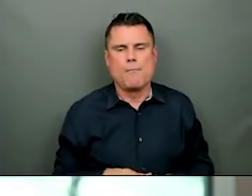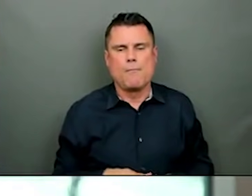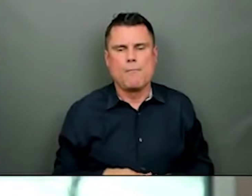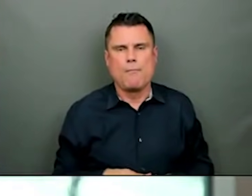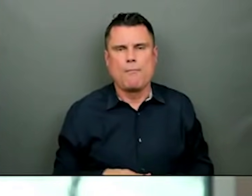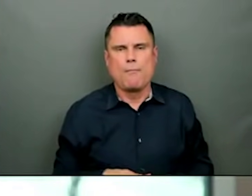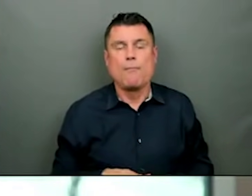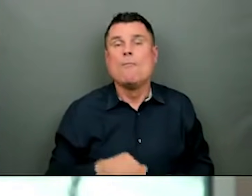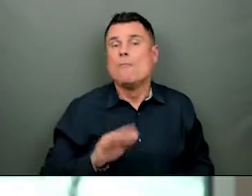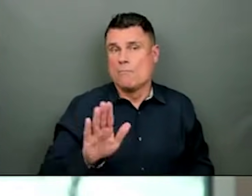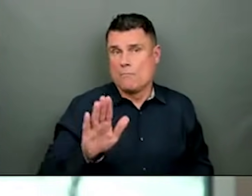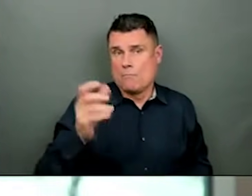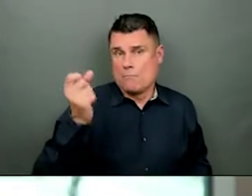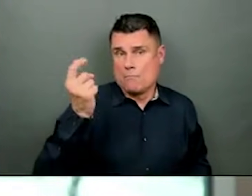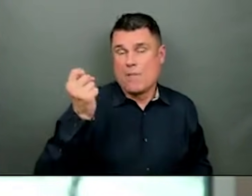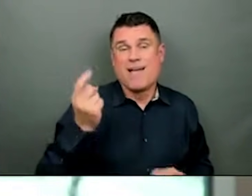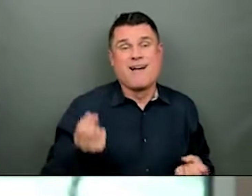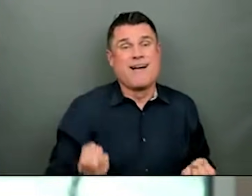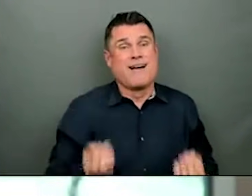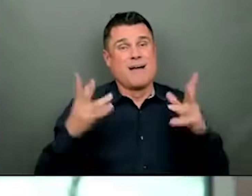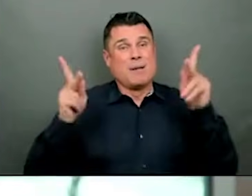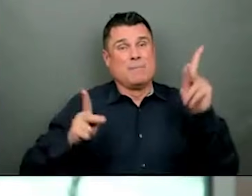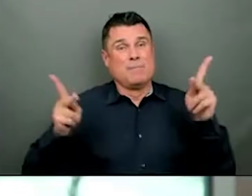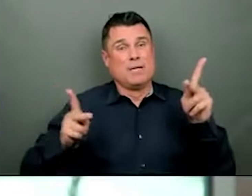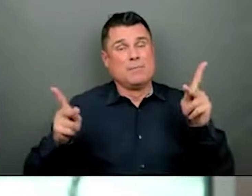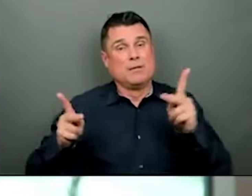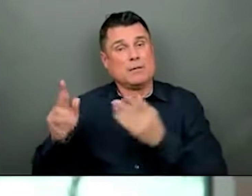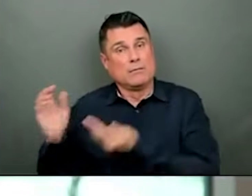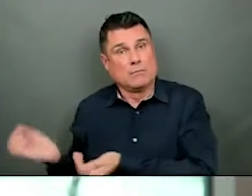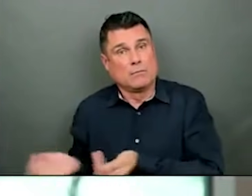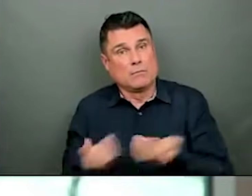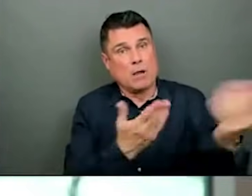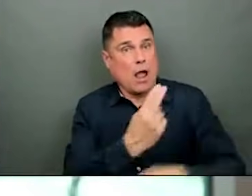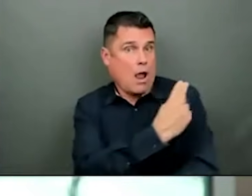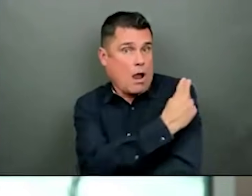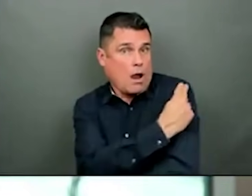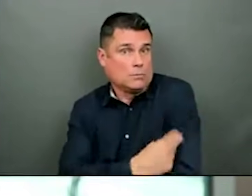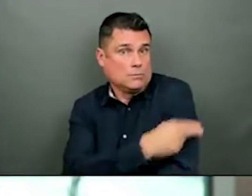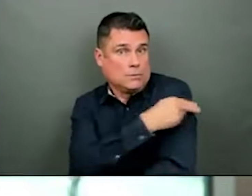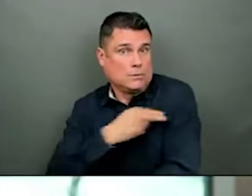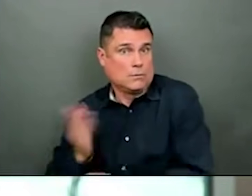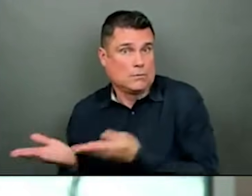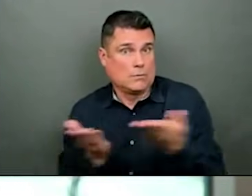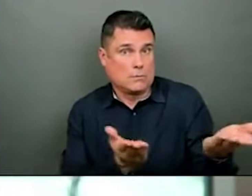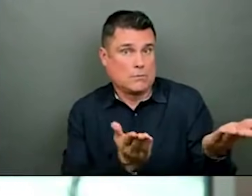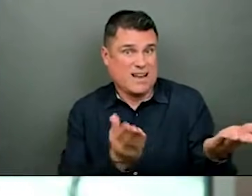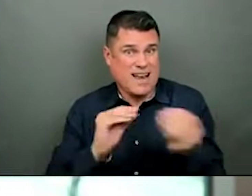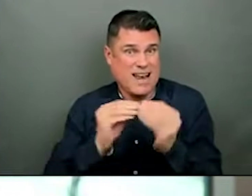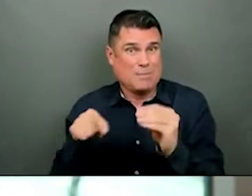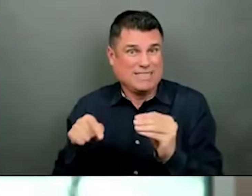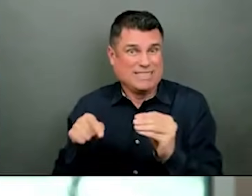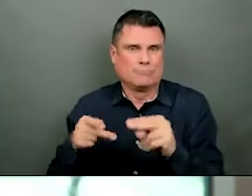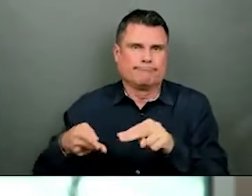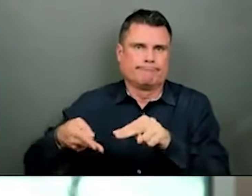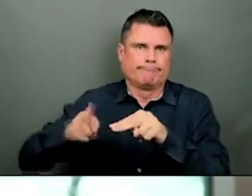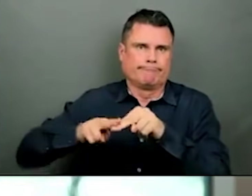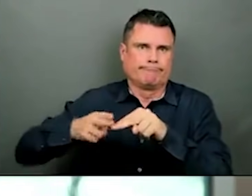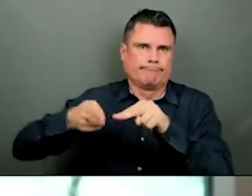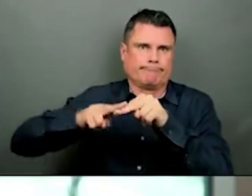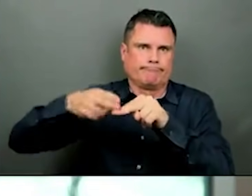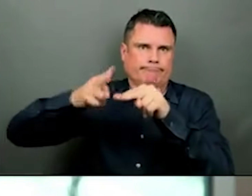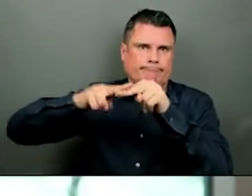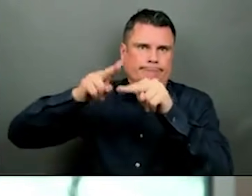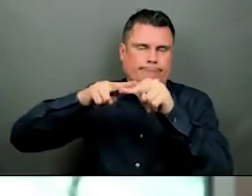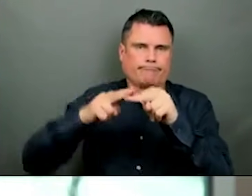it's about the same as what we're seeing for all of the other, for any virus, about 5%. If anything, it's a little